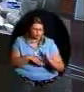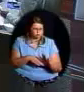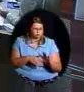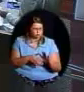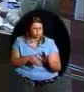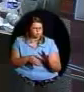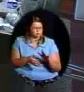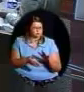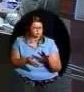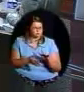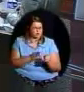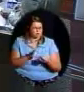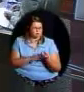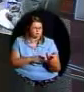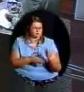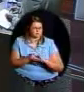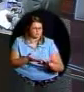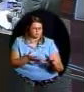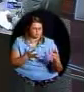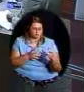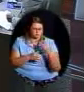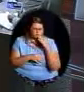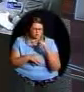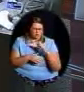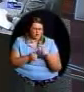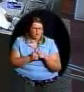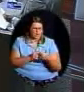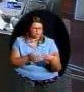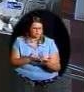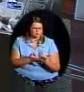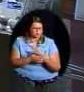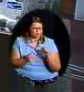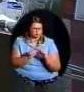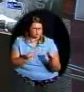like to see the report on how our new system is performing